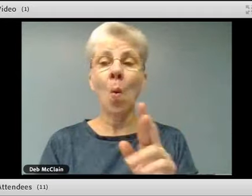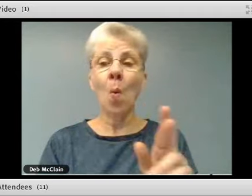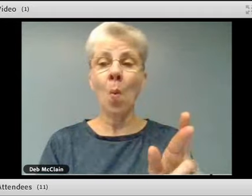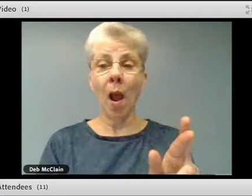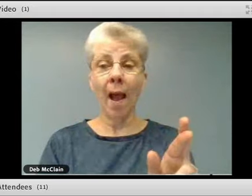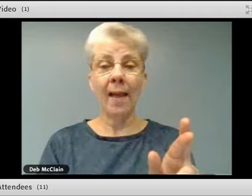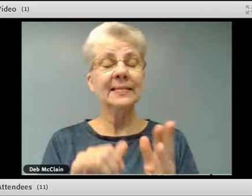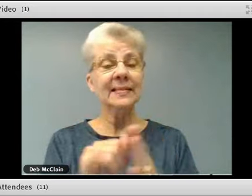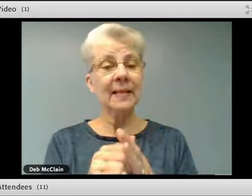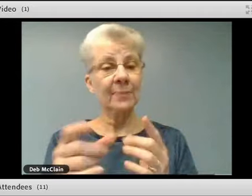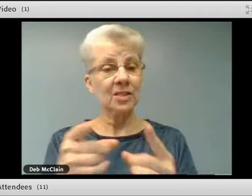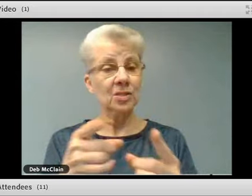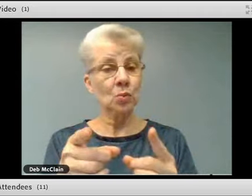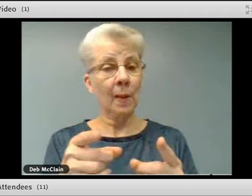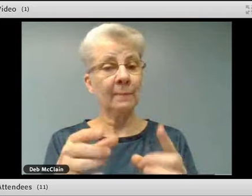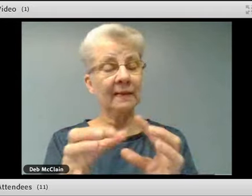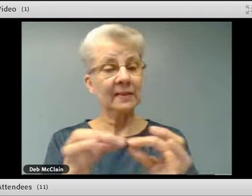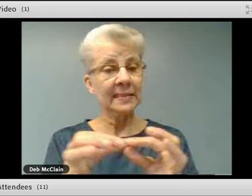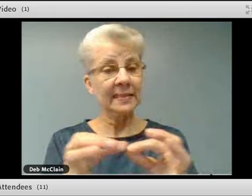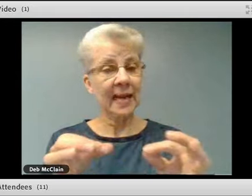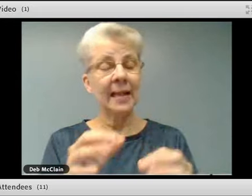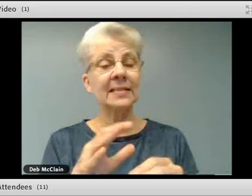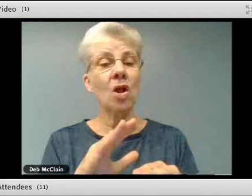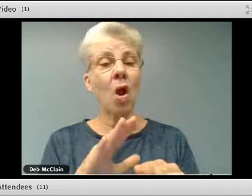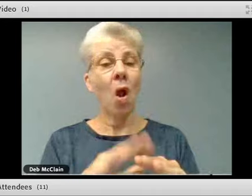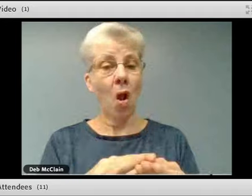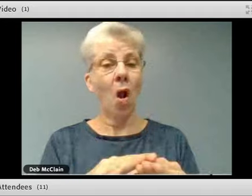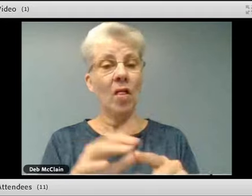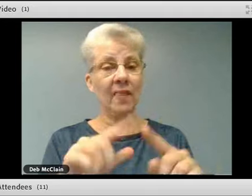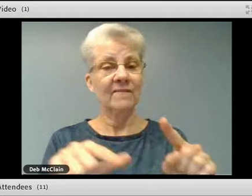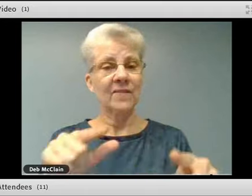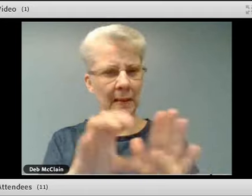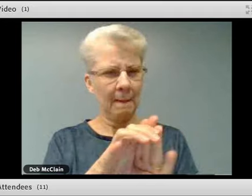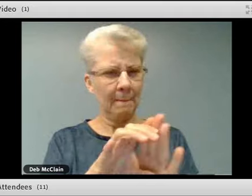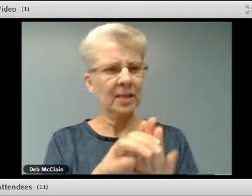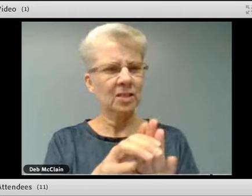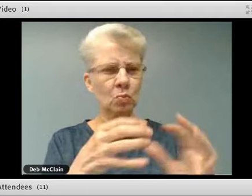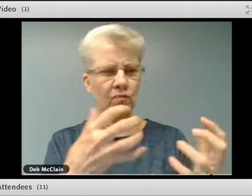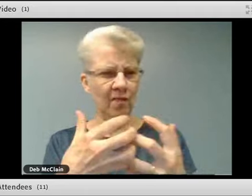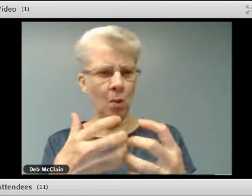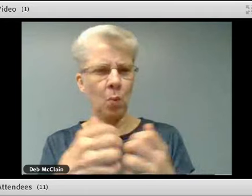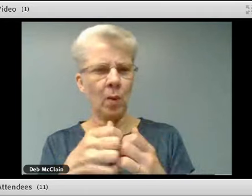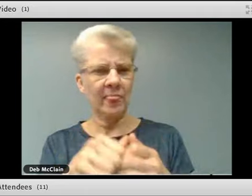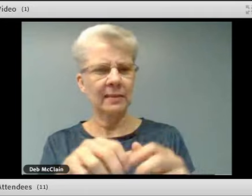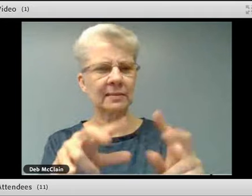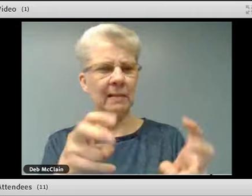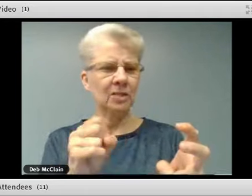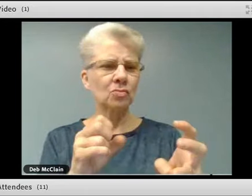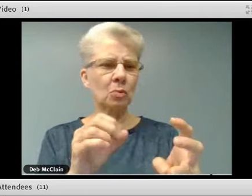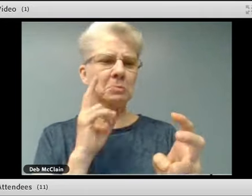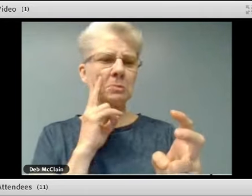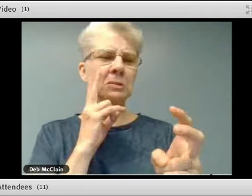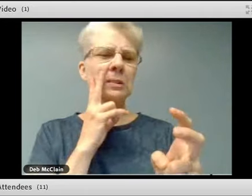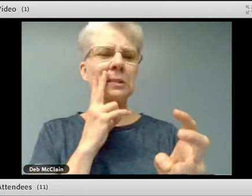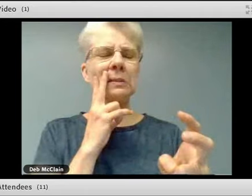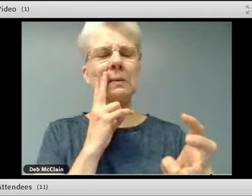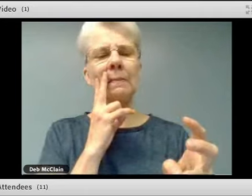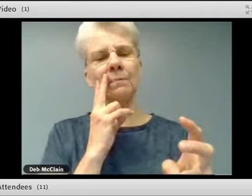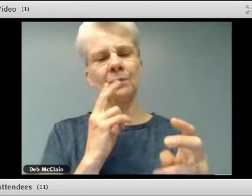text, and then you'll see various images that go along with this topic. So you'll see underneath